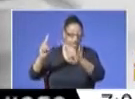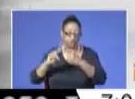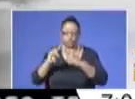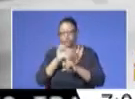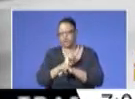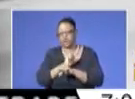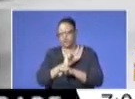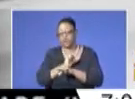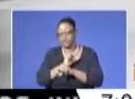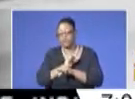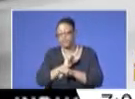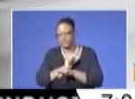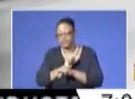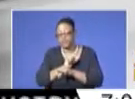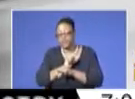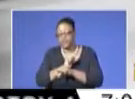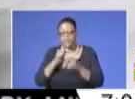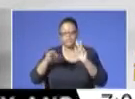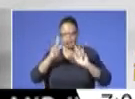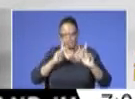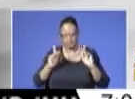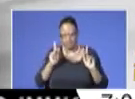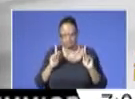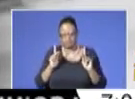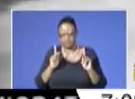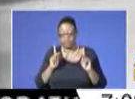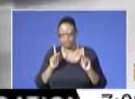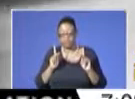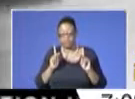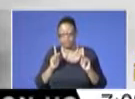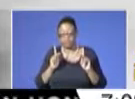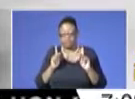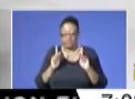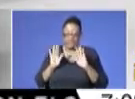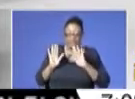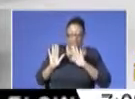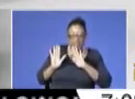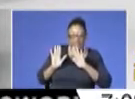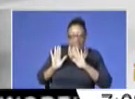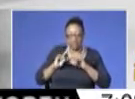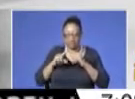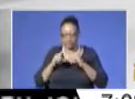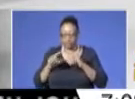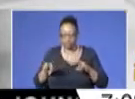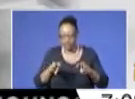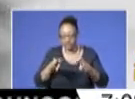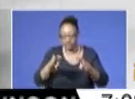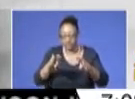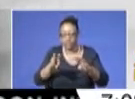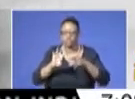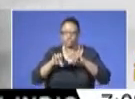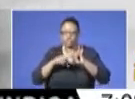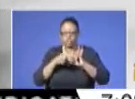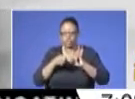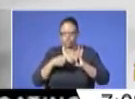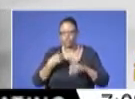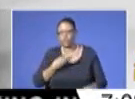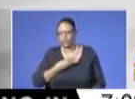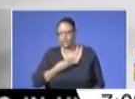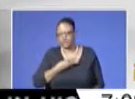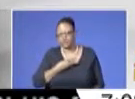conditions on the ground are very fluid. People are apprehensive about travel. And so we have to wait for conditions